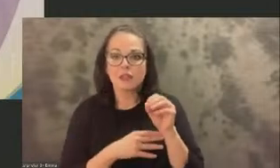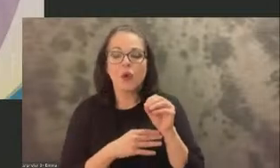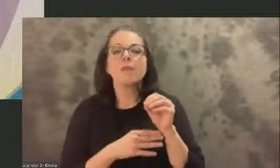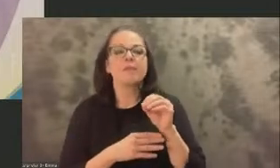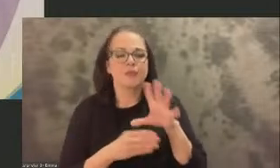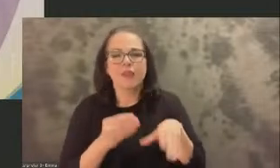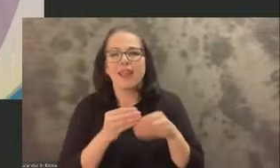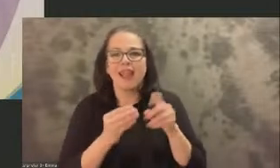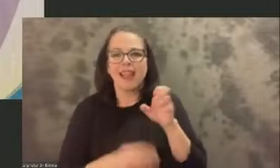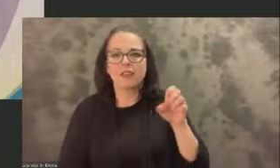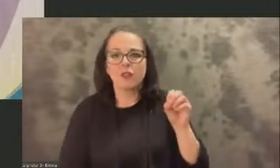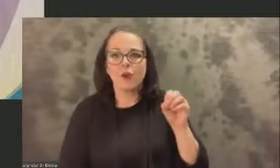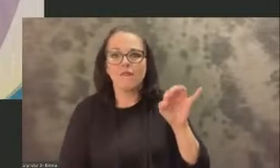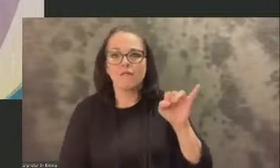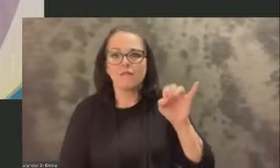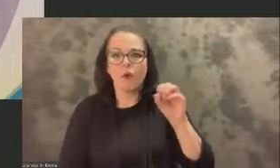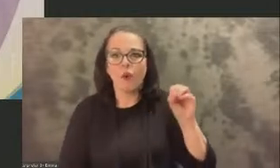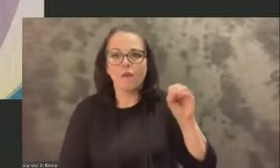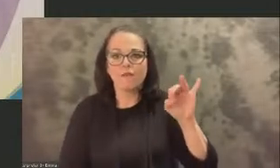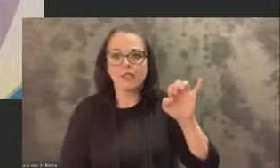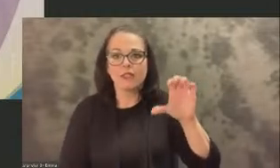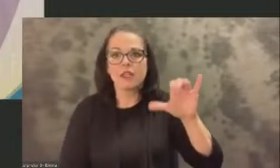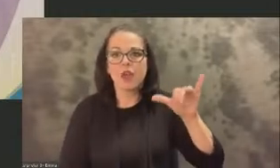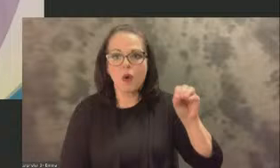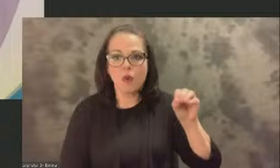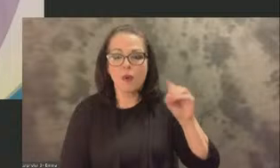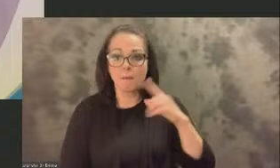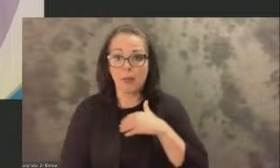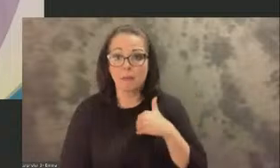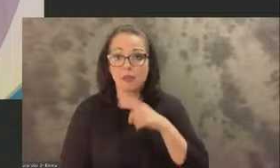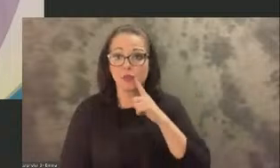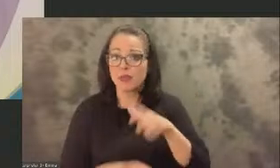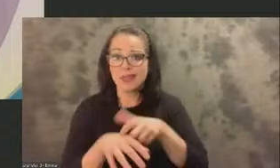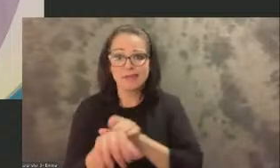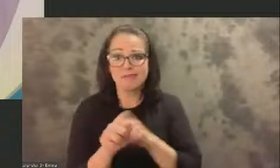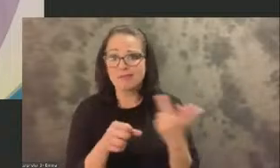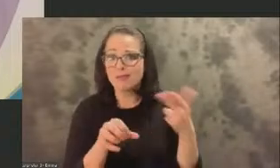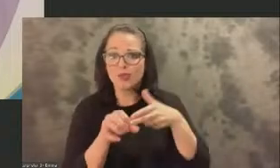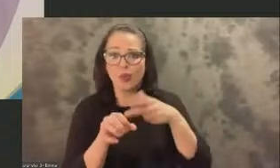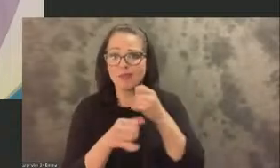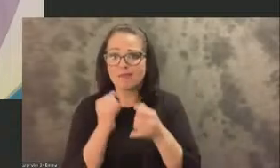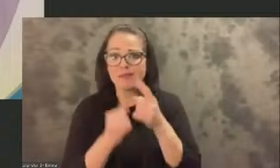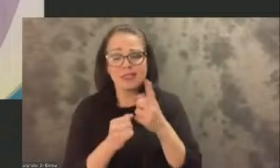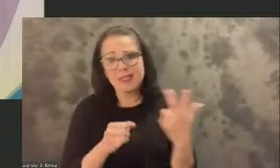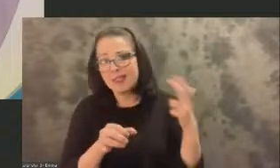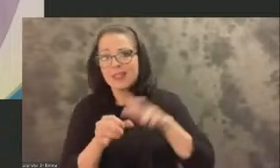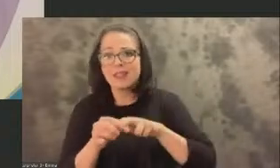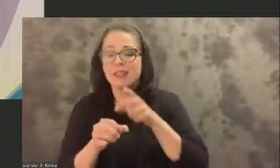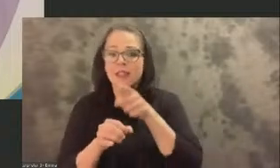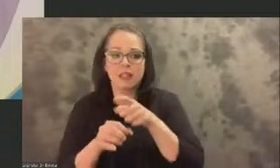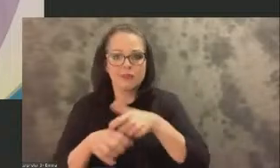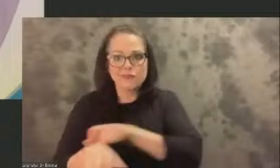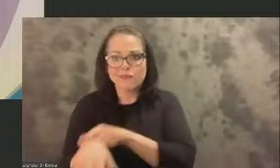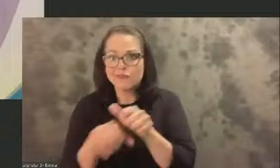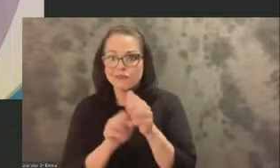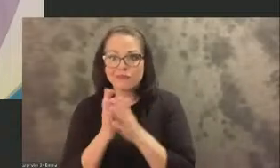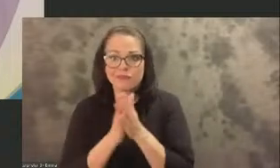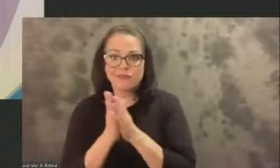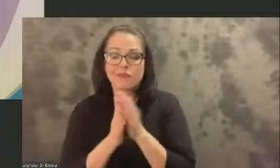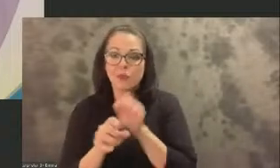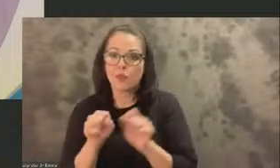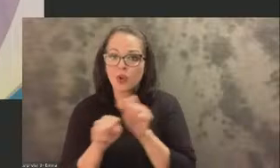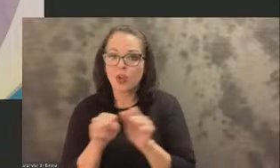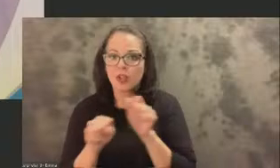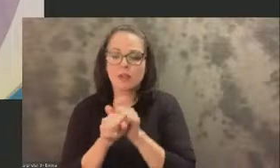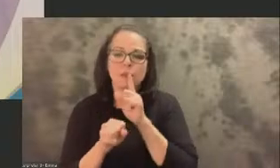us more recently really rolled up their sleeves and jumped right in. So really much